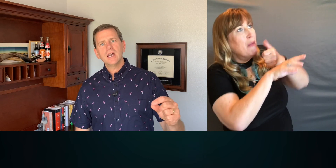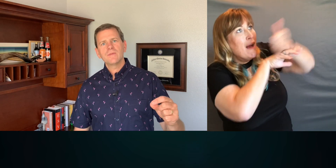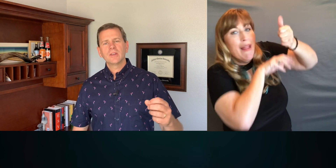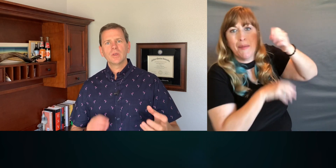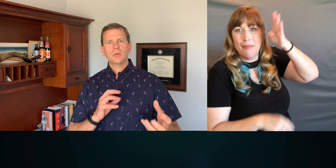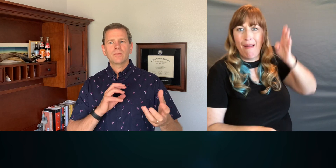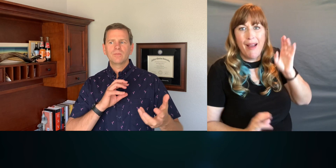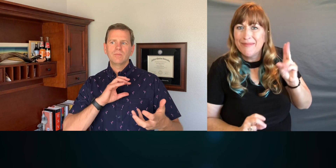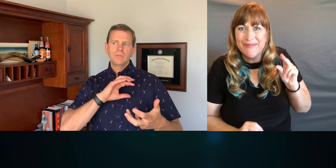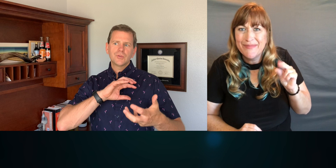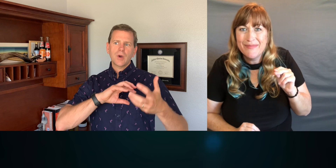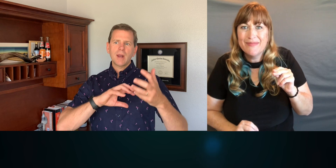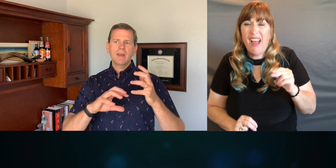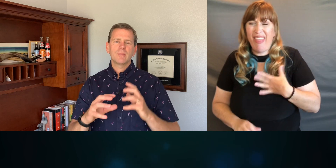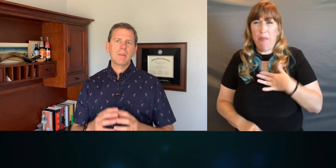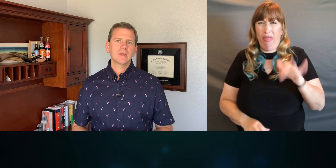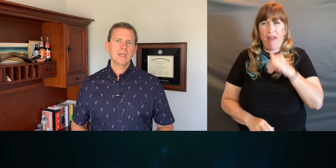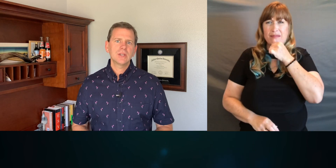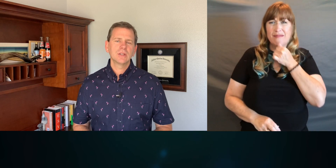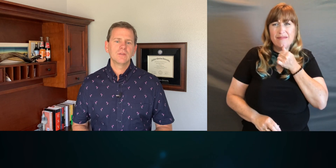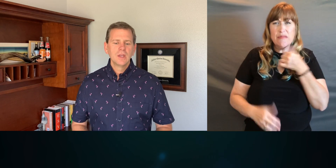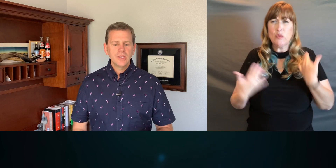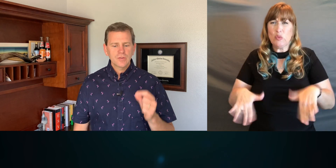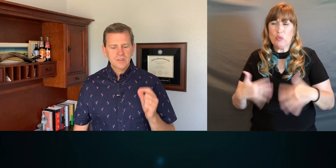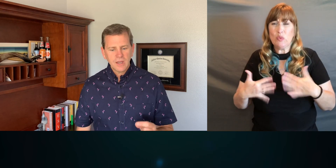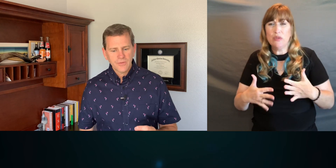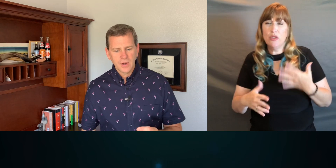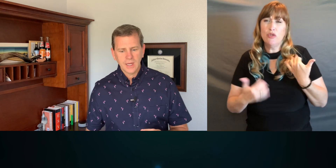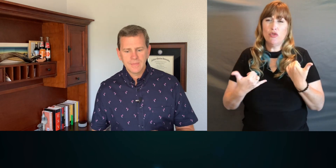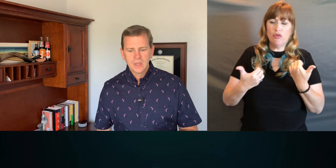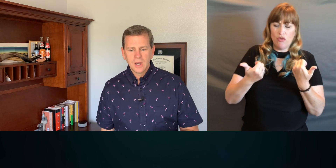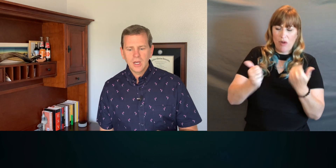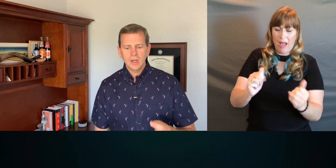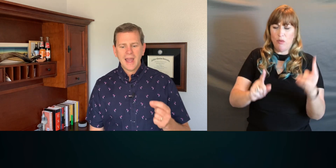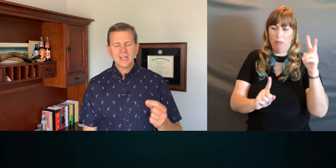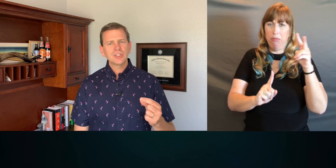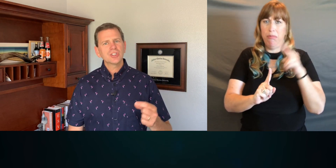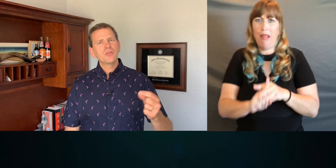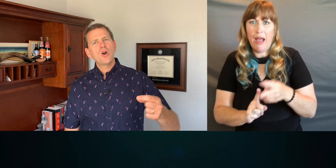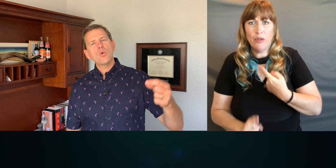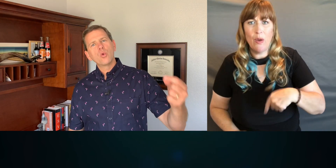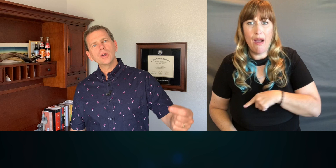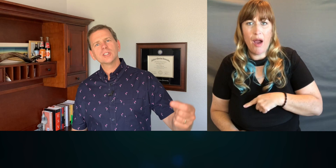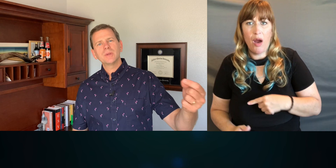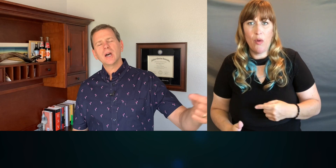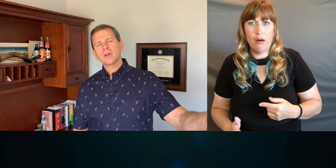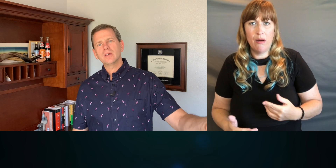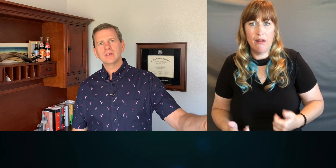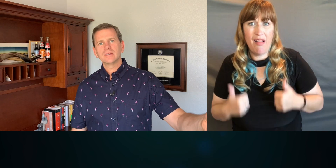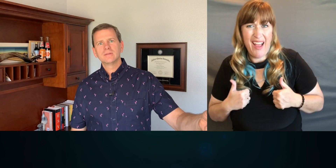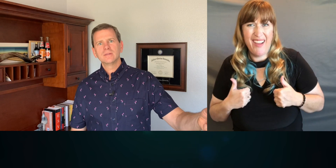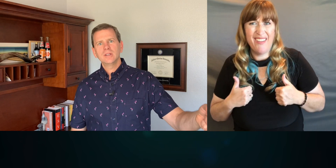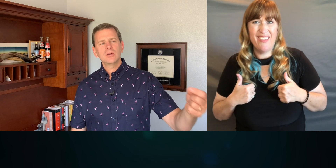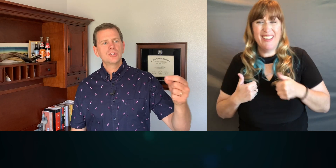Job's life, and as we sort of try to make some applications, you know, suffering actually should evoke worship and not